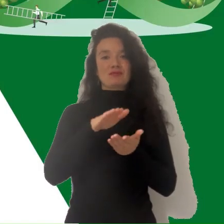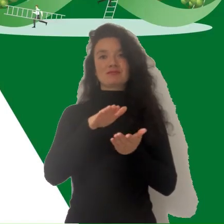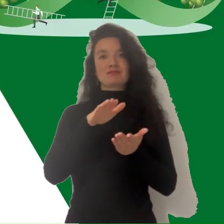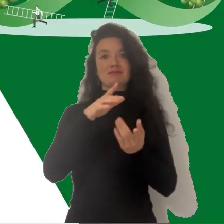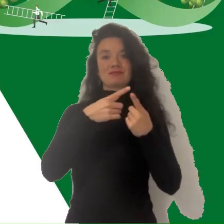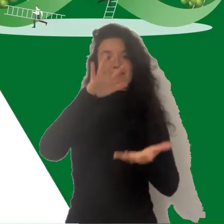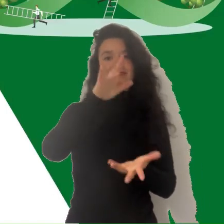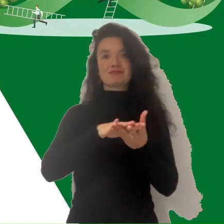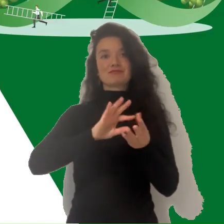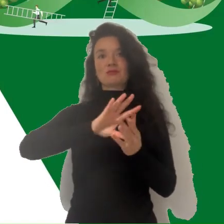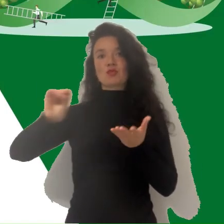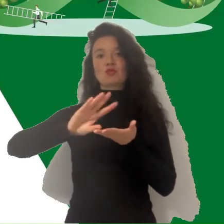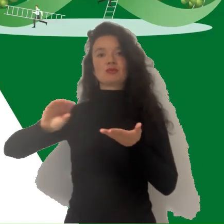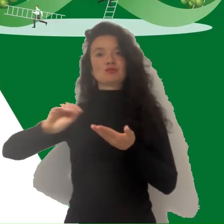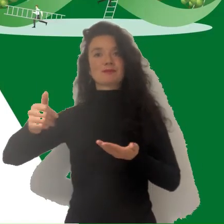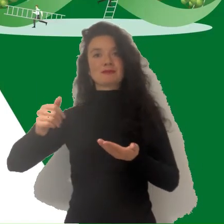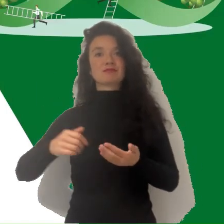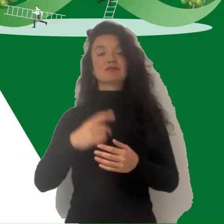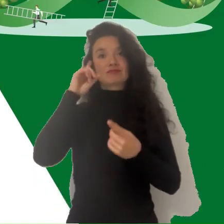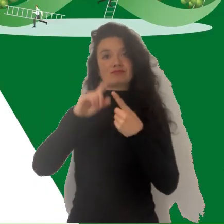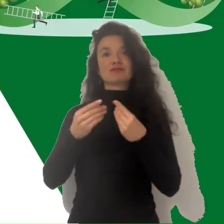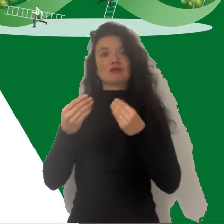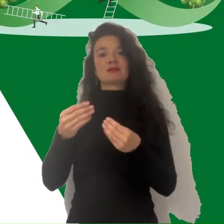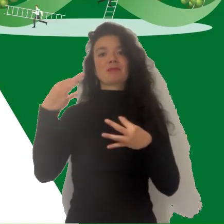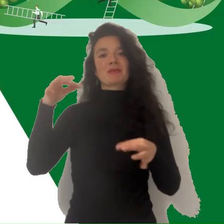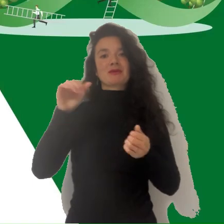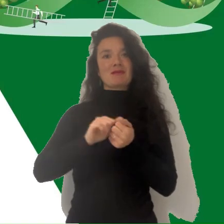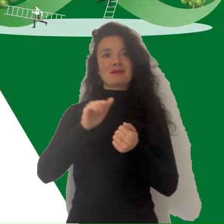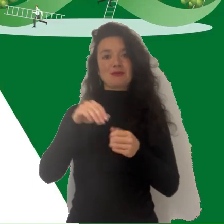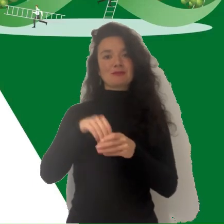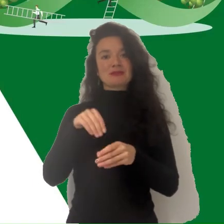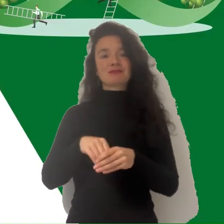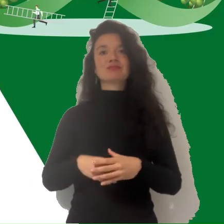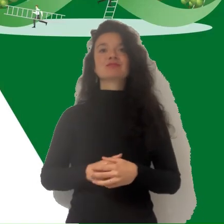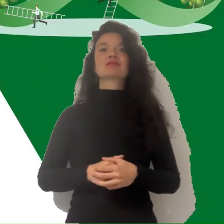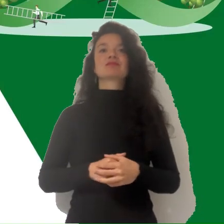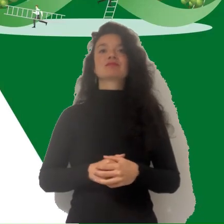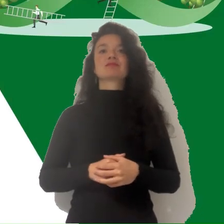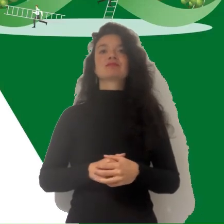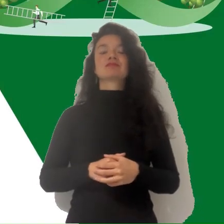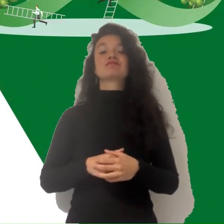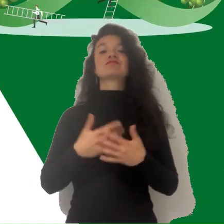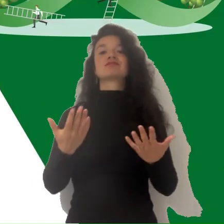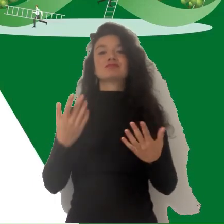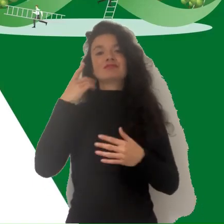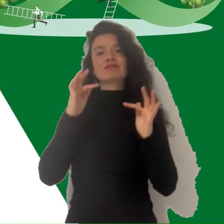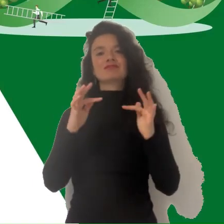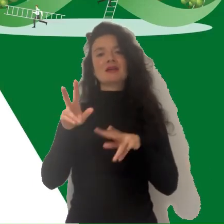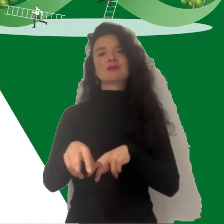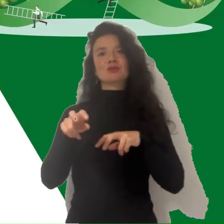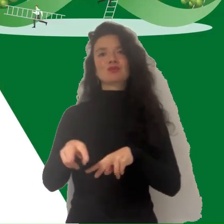business and office work, we can use energy efficient equipment and digitize documents to save